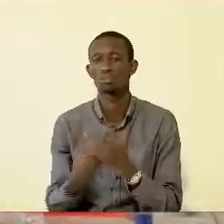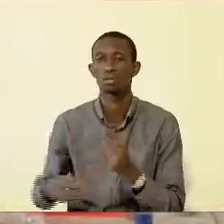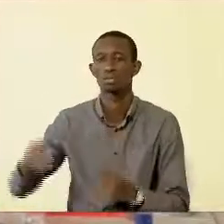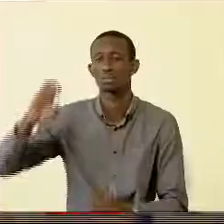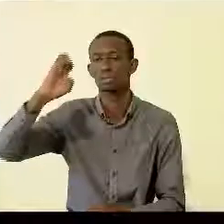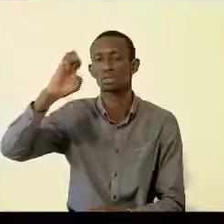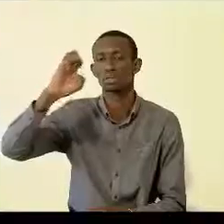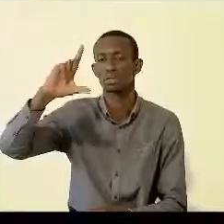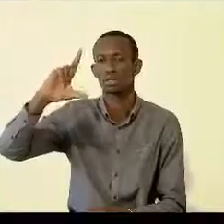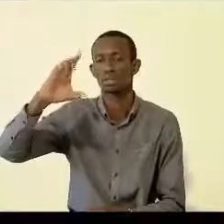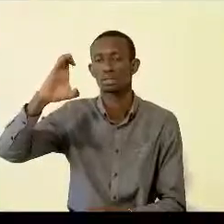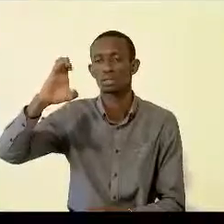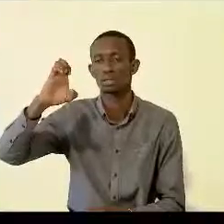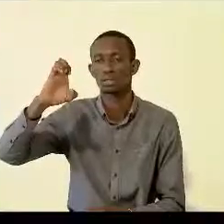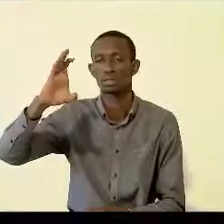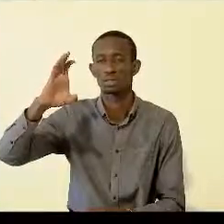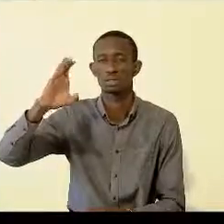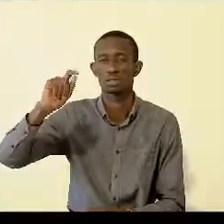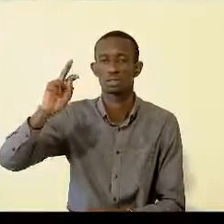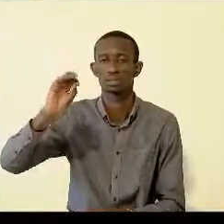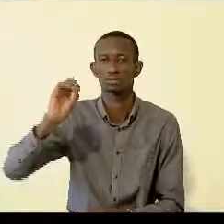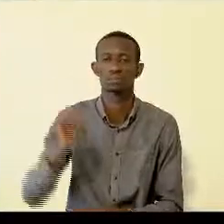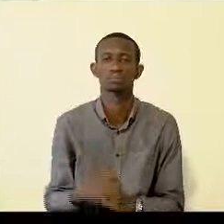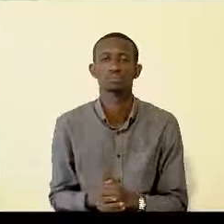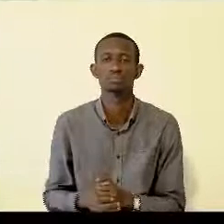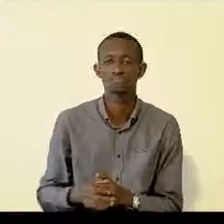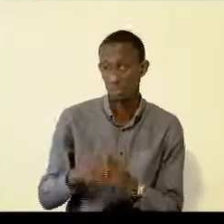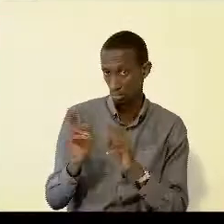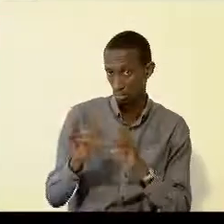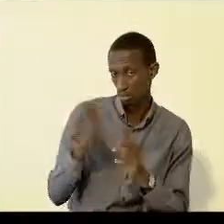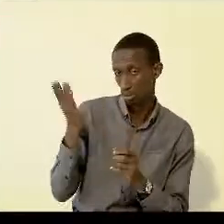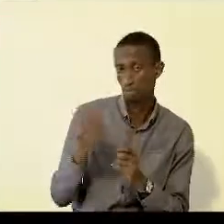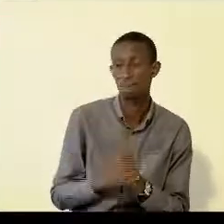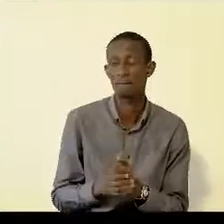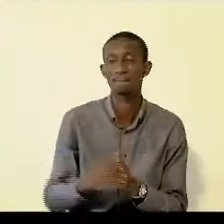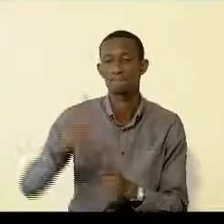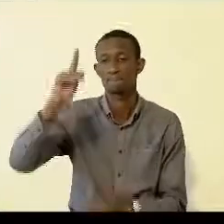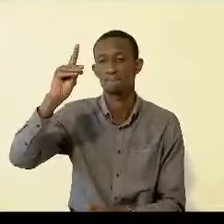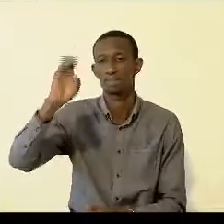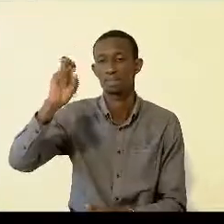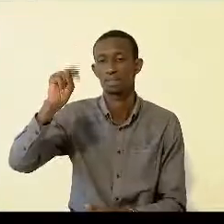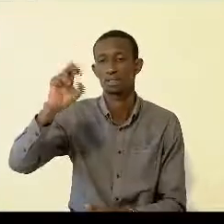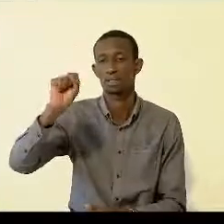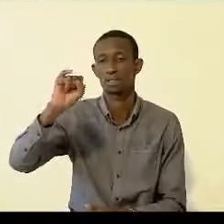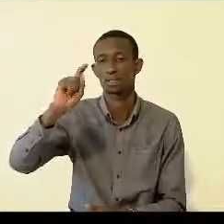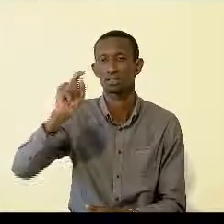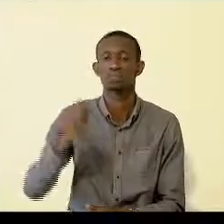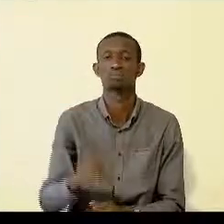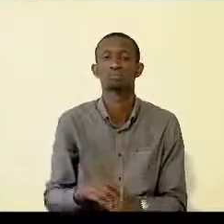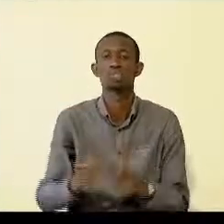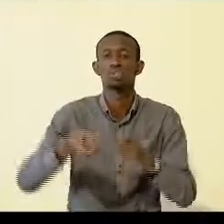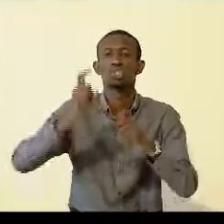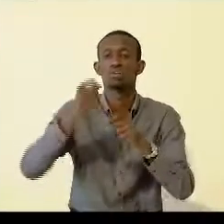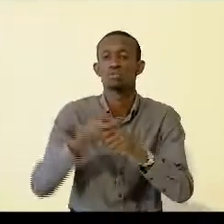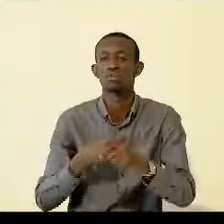And here with the density, said that generally density increases from lithium to cesium as the atomic